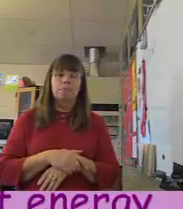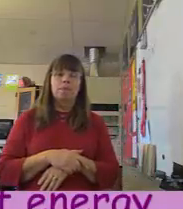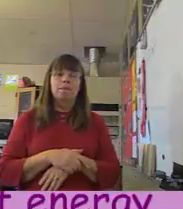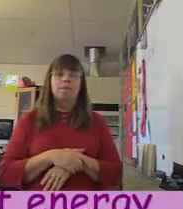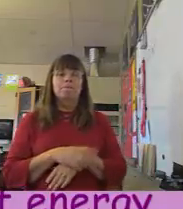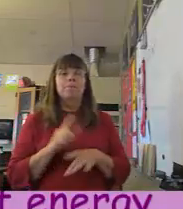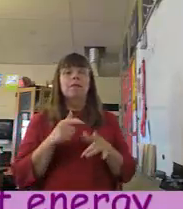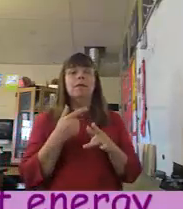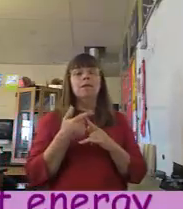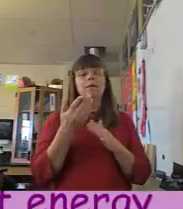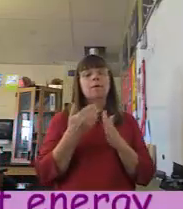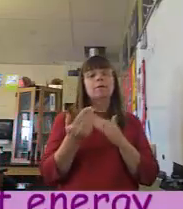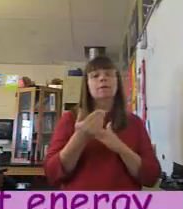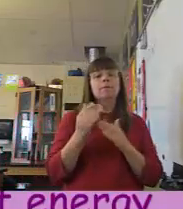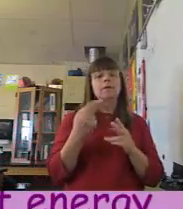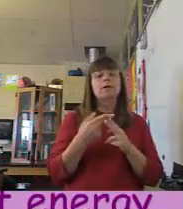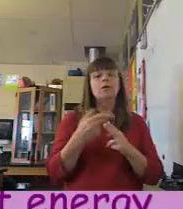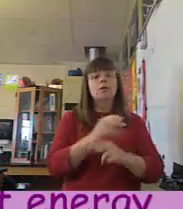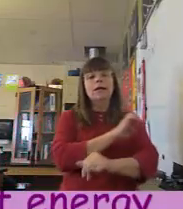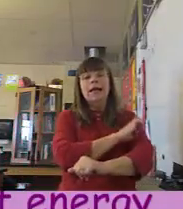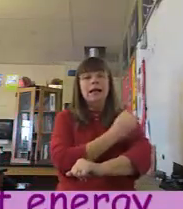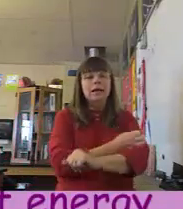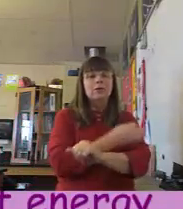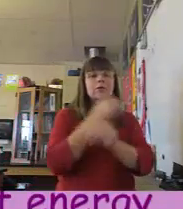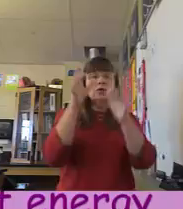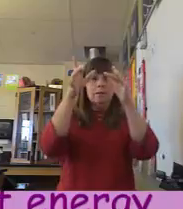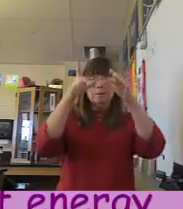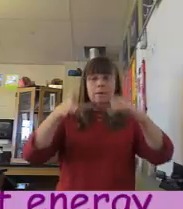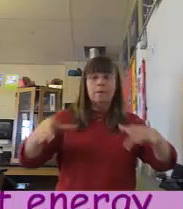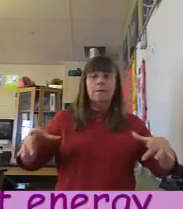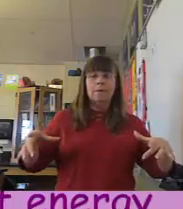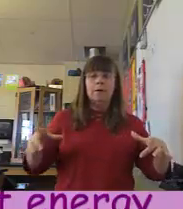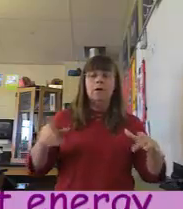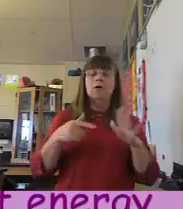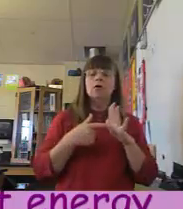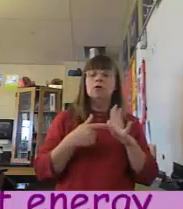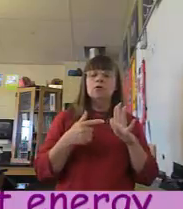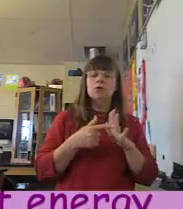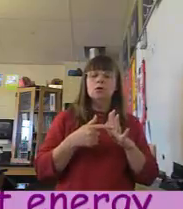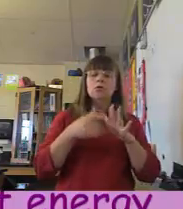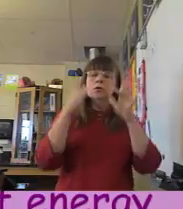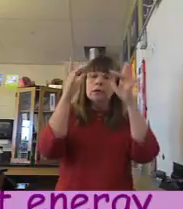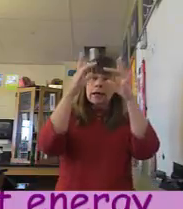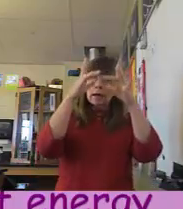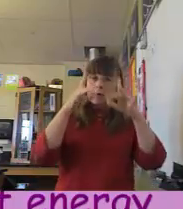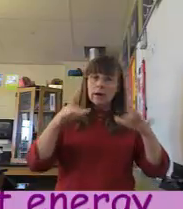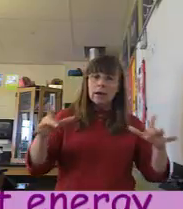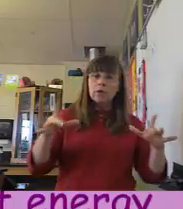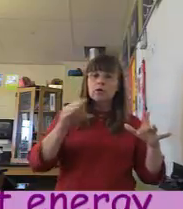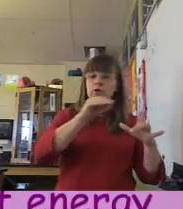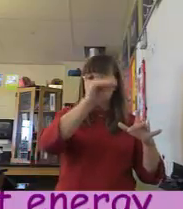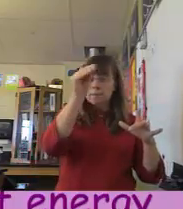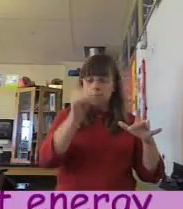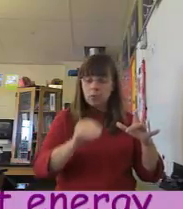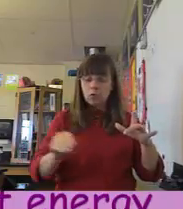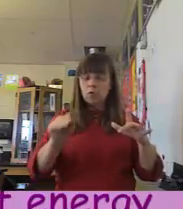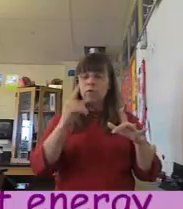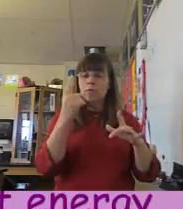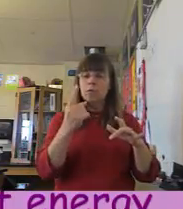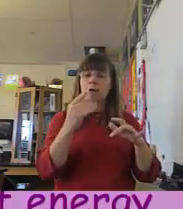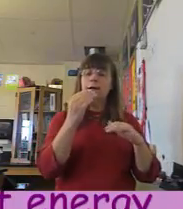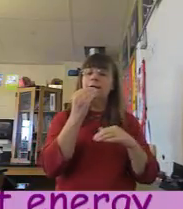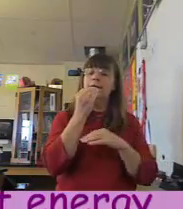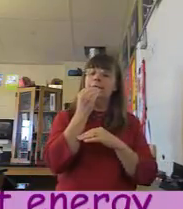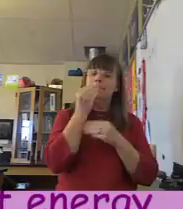Then we have something called an energy pyramid, and this shows the amount of energy that moves from one feeding level to another. So it's not really